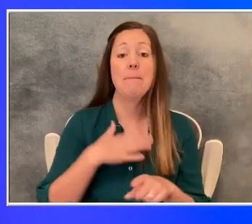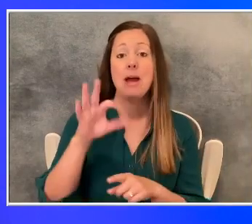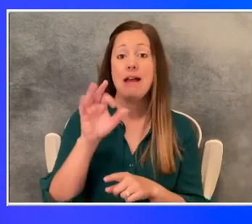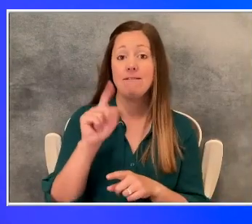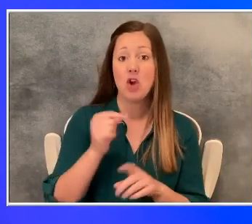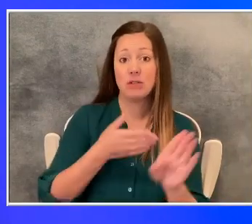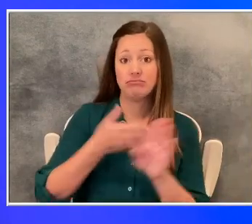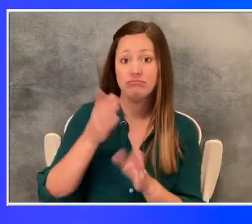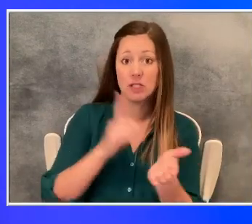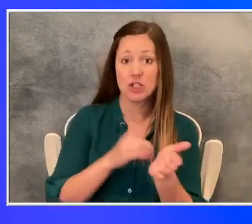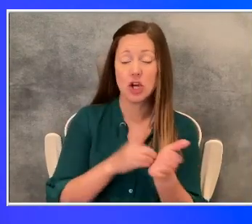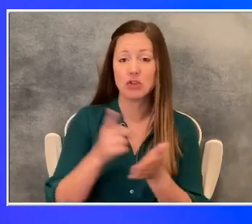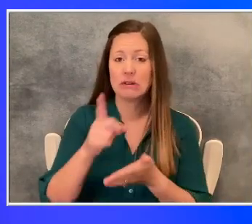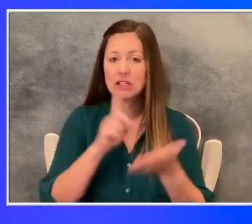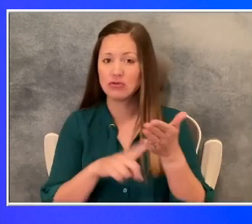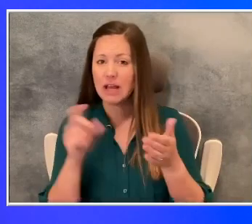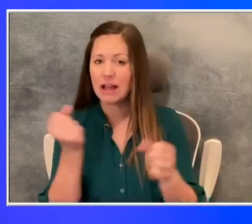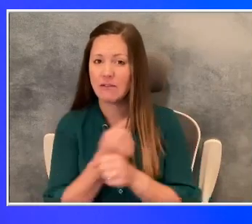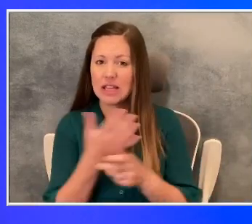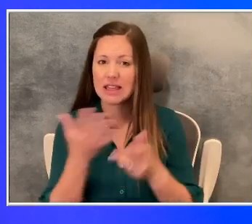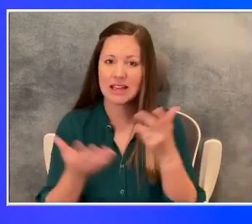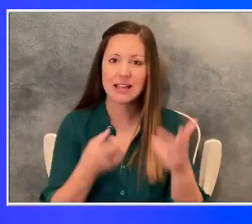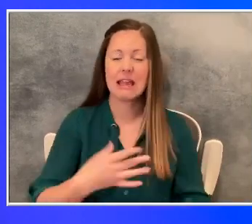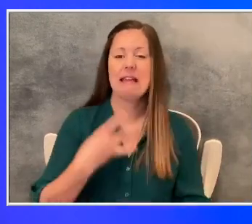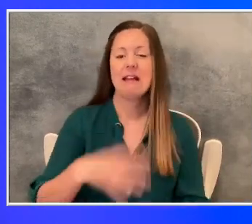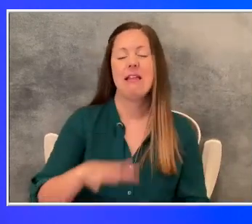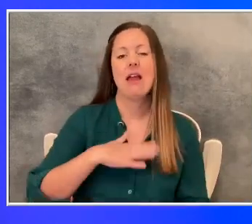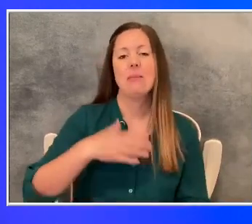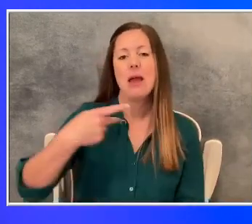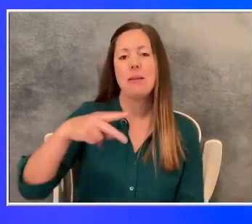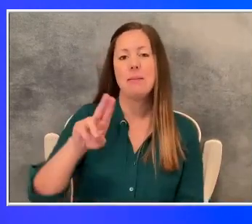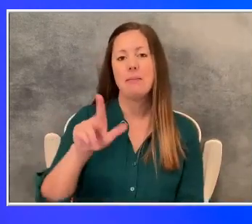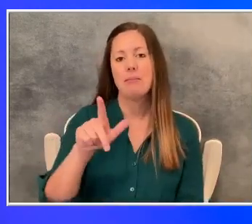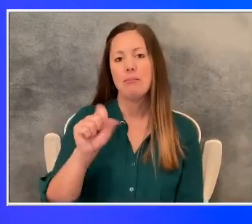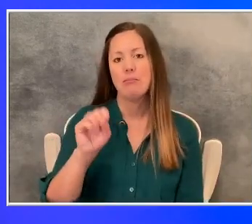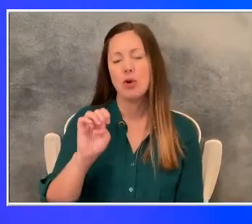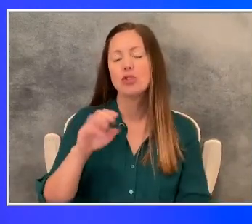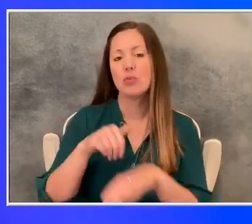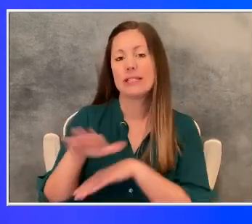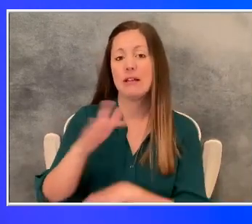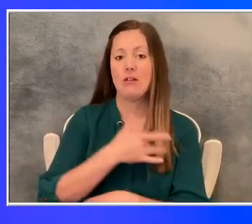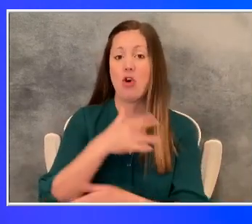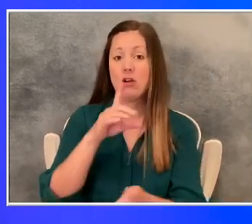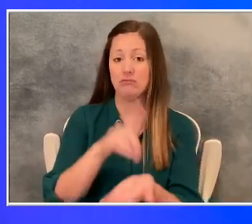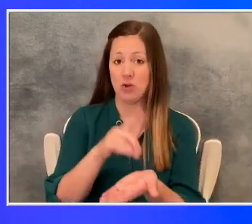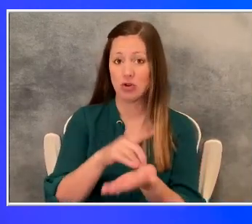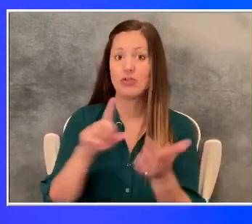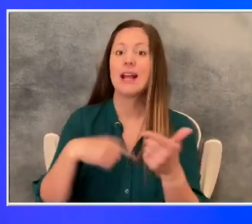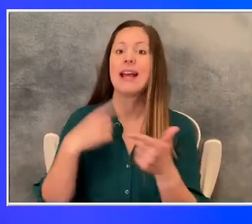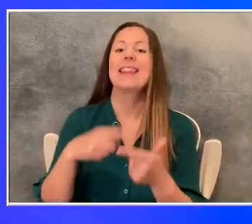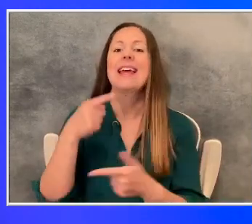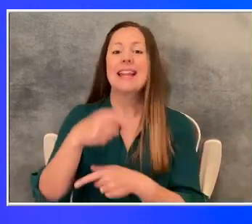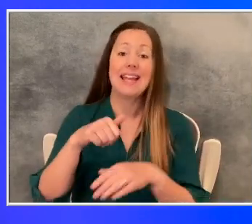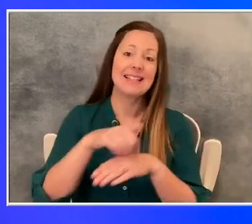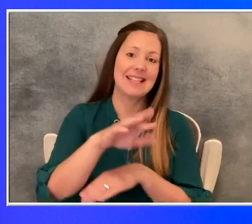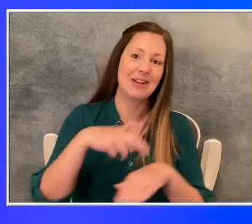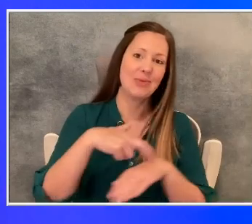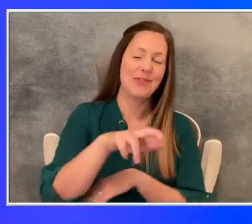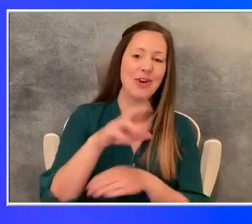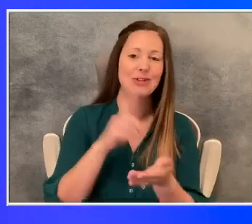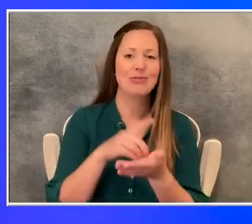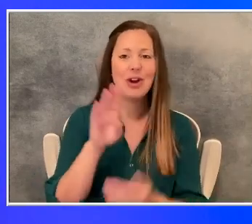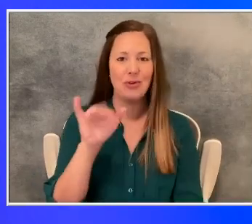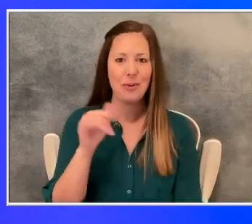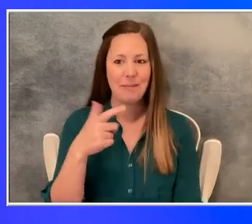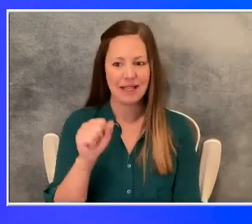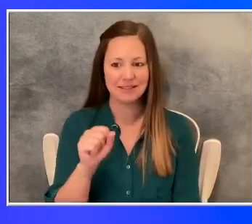checked my pulses, and he didn't like them. So he sent me into the cardiologist, and then he sent me into Dr. Biggs to be checked after he